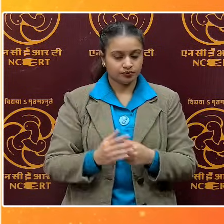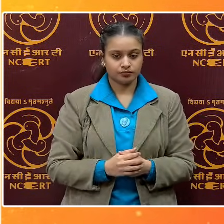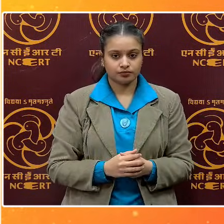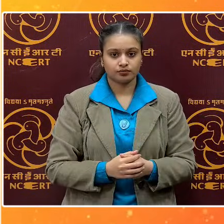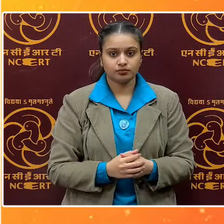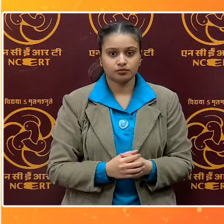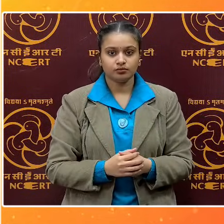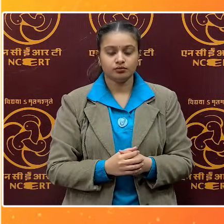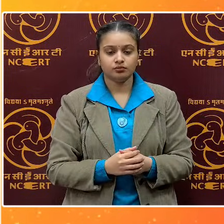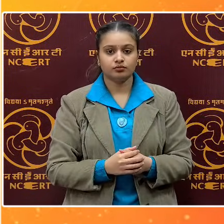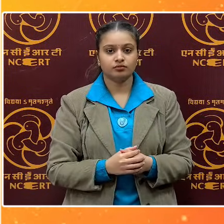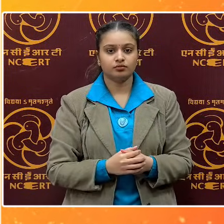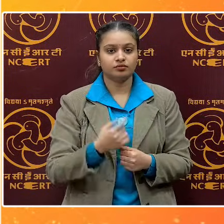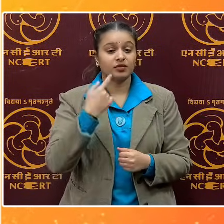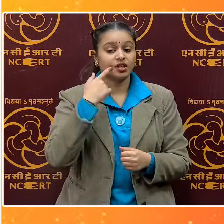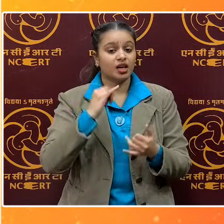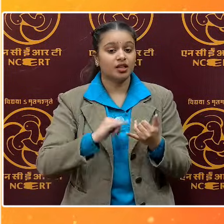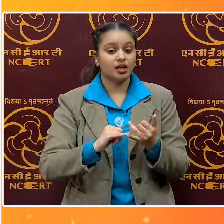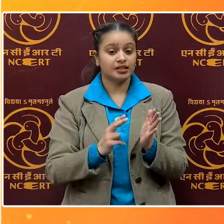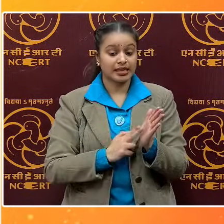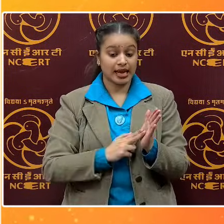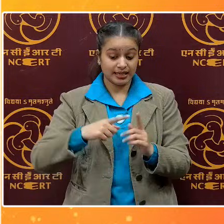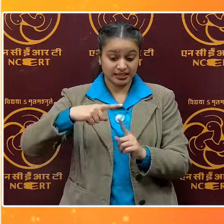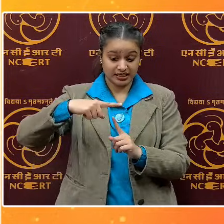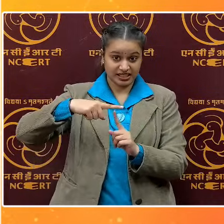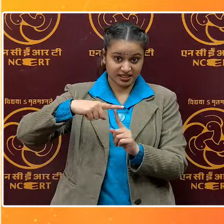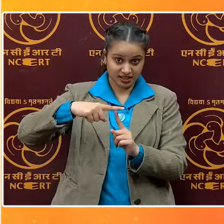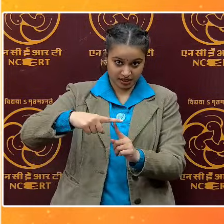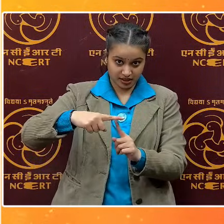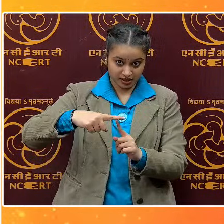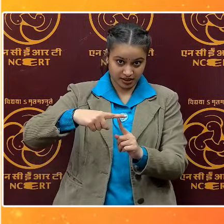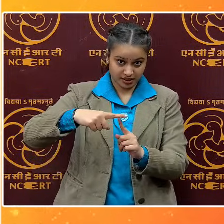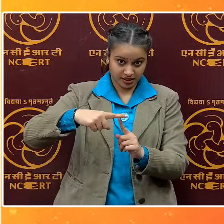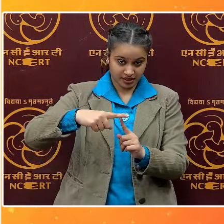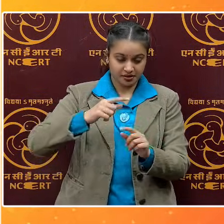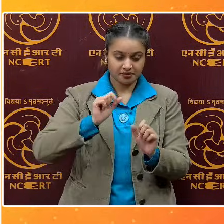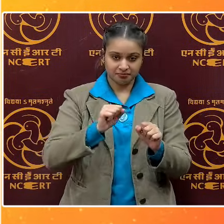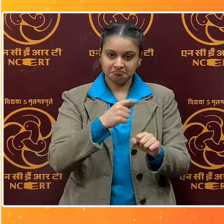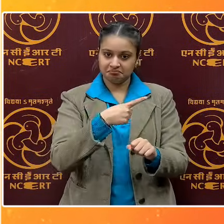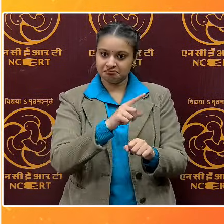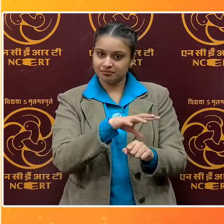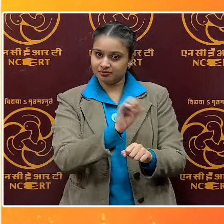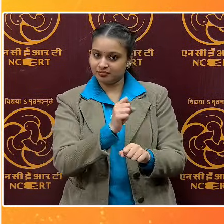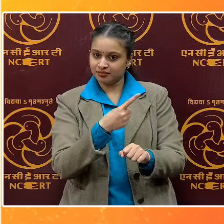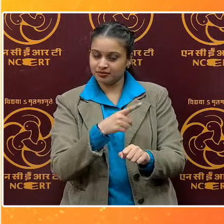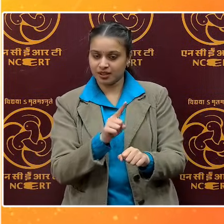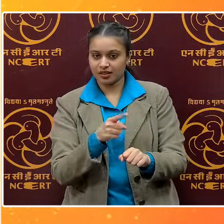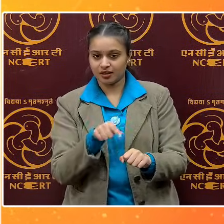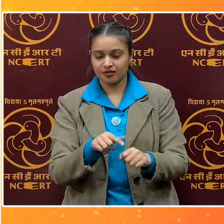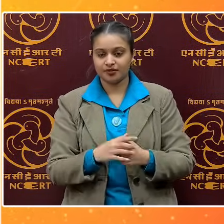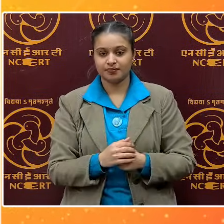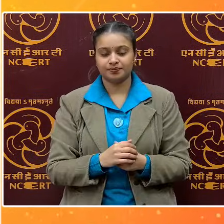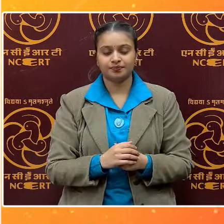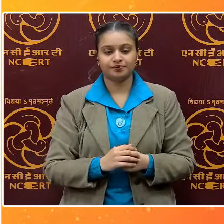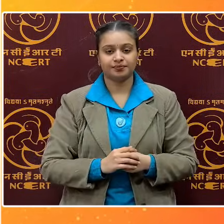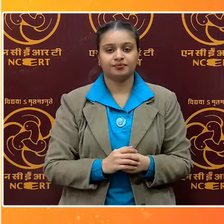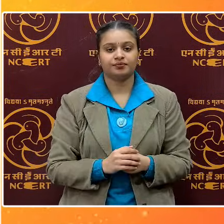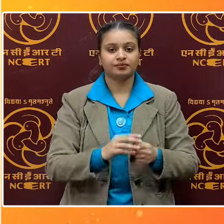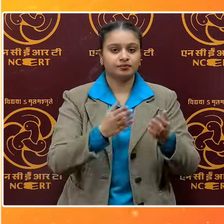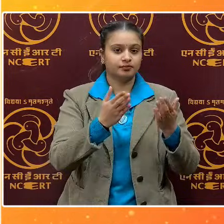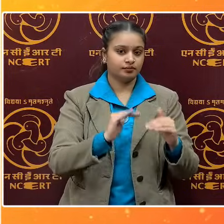not, Isn't. isn't. You are catching it rightly. Yeah. This is the contraction and you have caught it